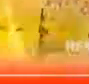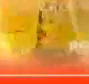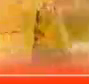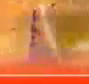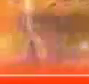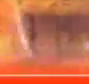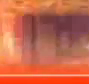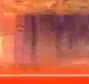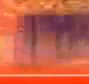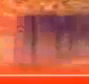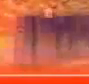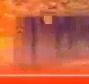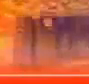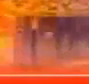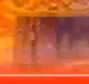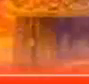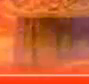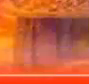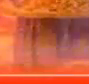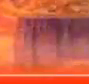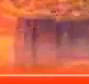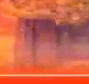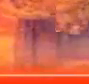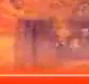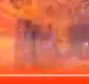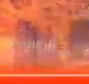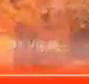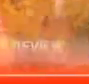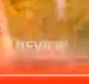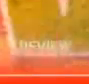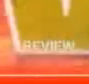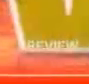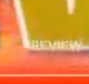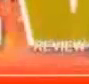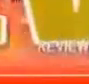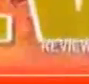Stay tuned for your weekly news review on STVS.